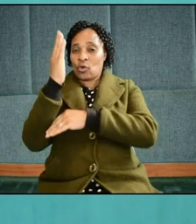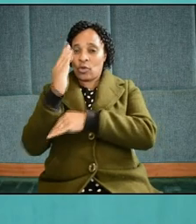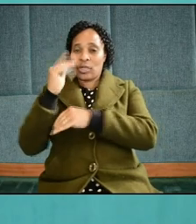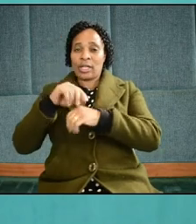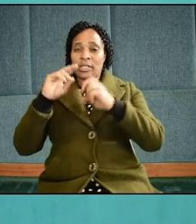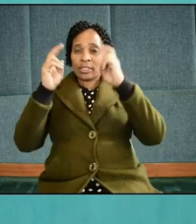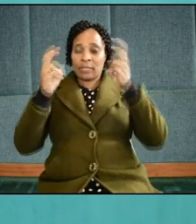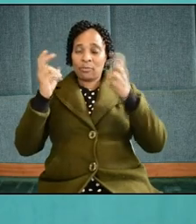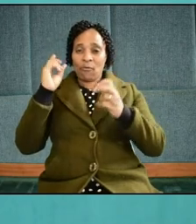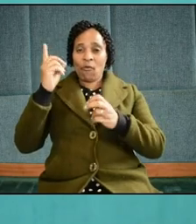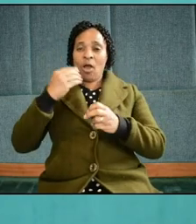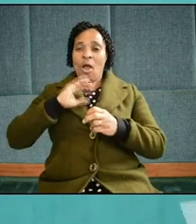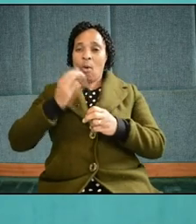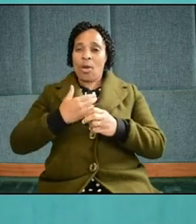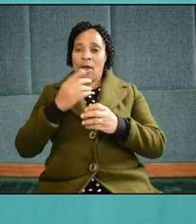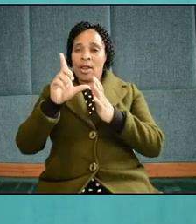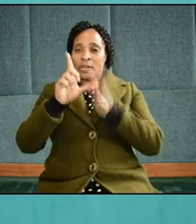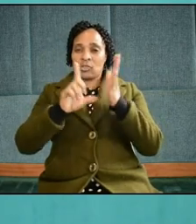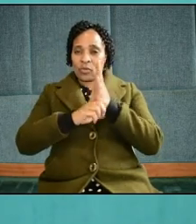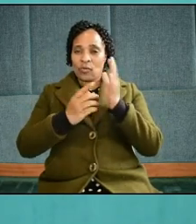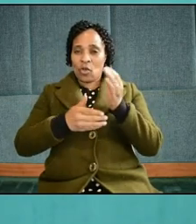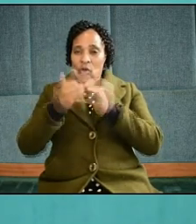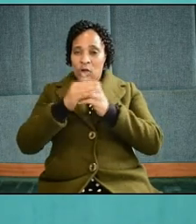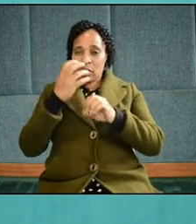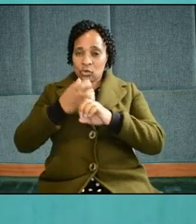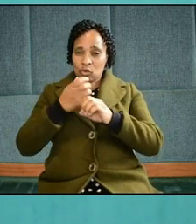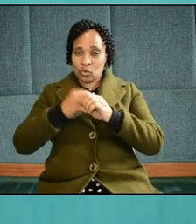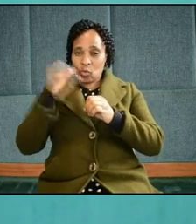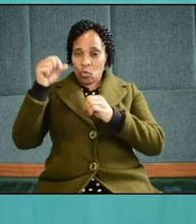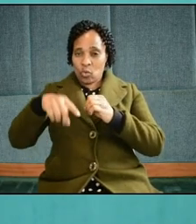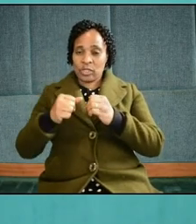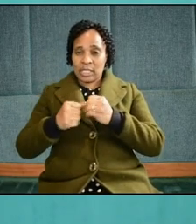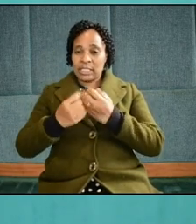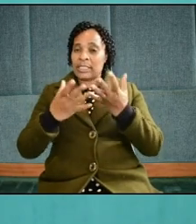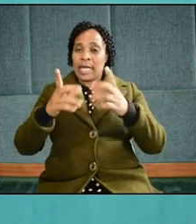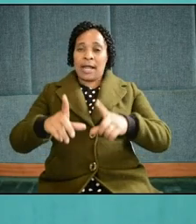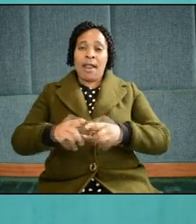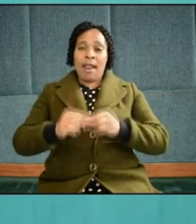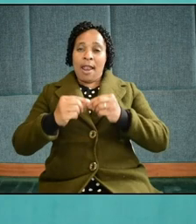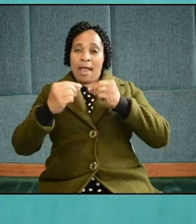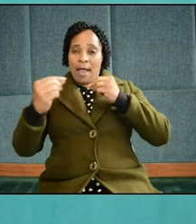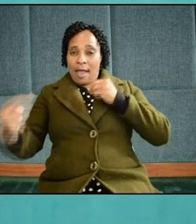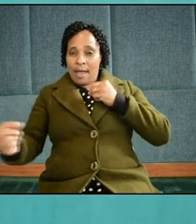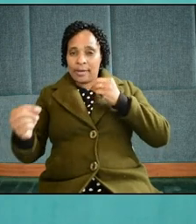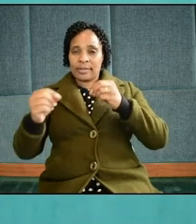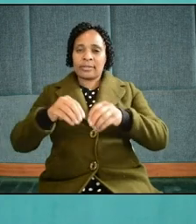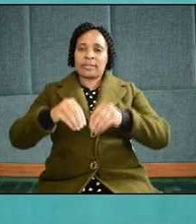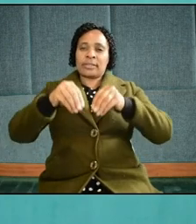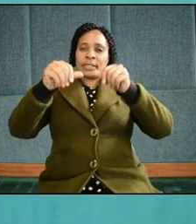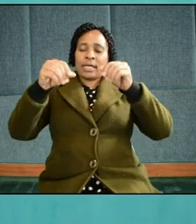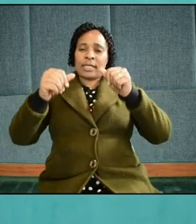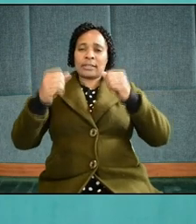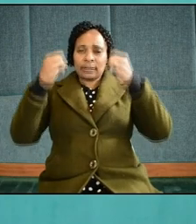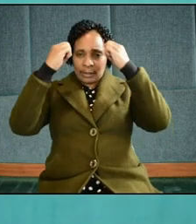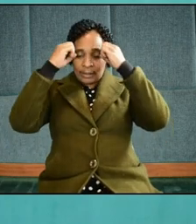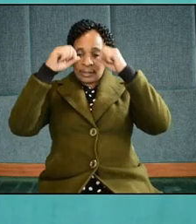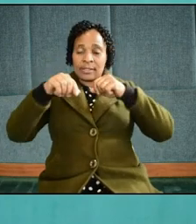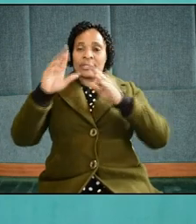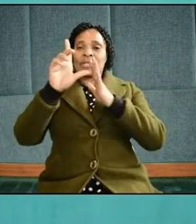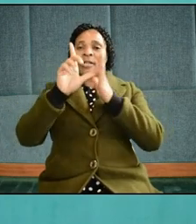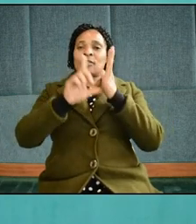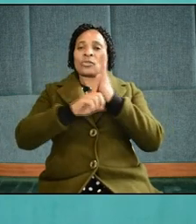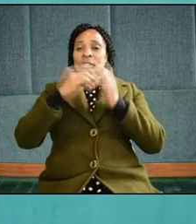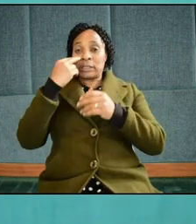our lesson for Cornerstone this quarter is Line in the Sand. And as we shall be studying this lesson, we'll see